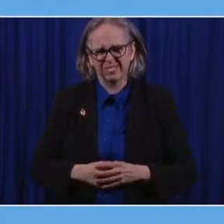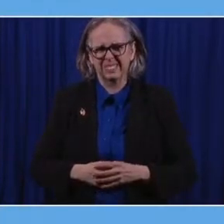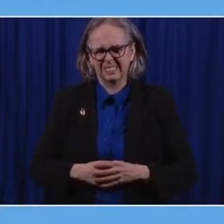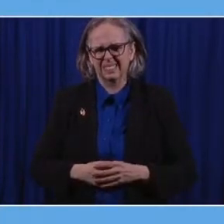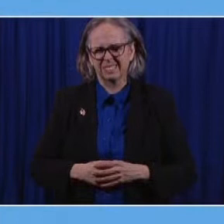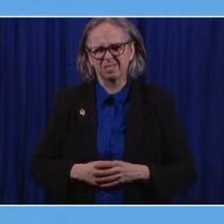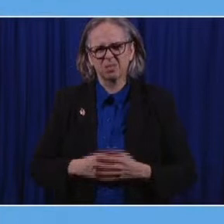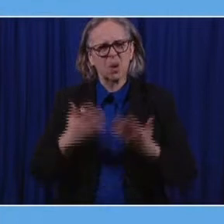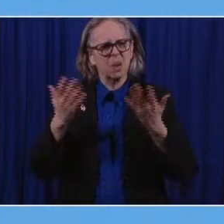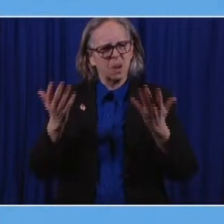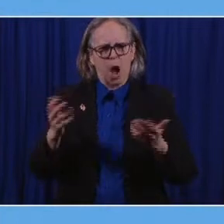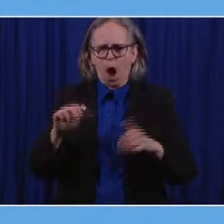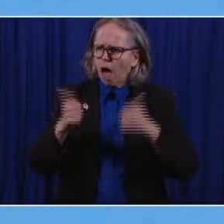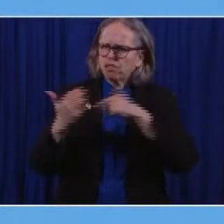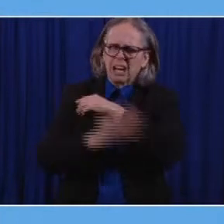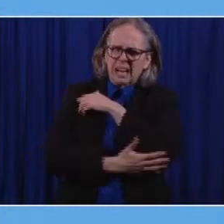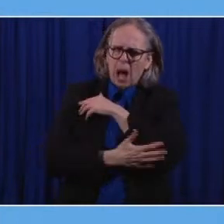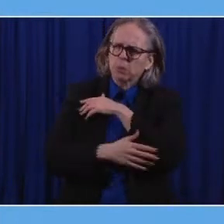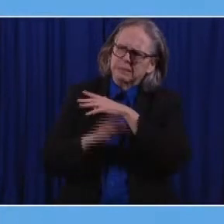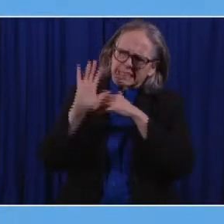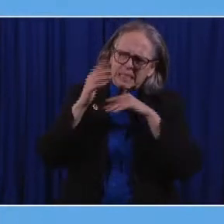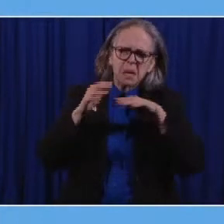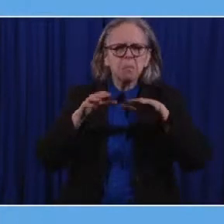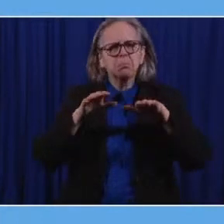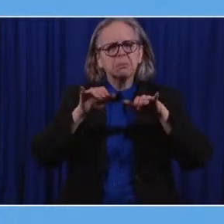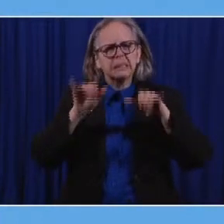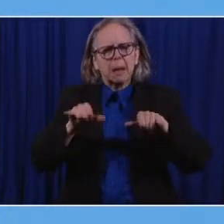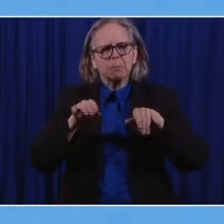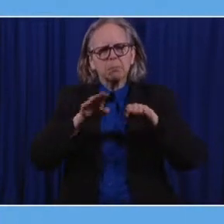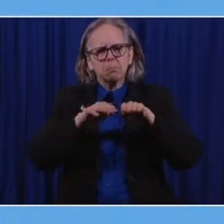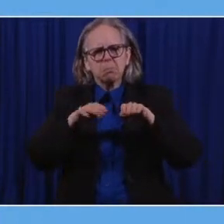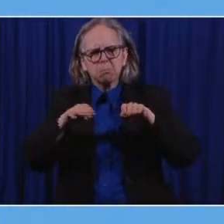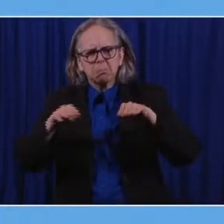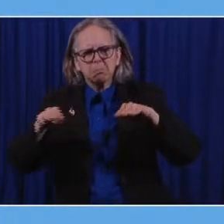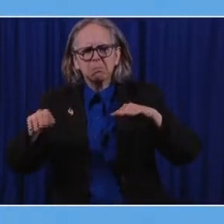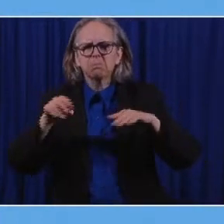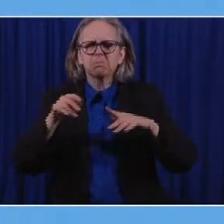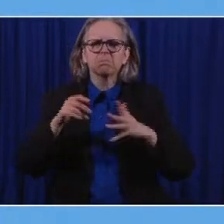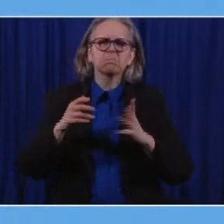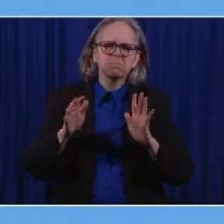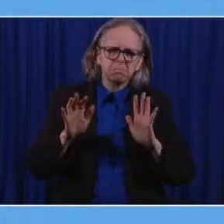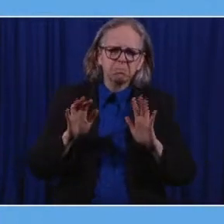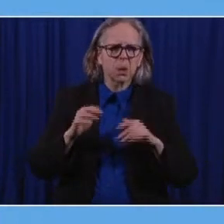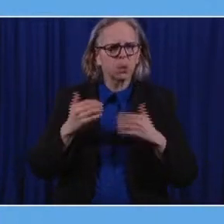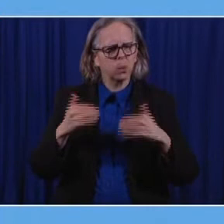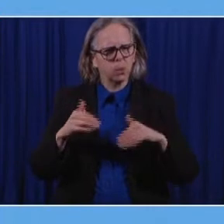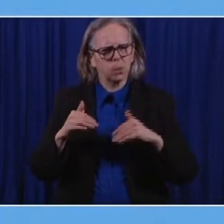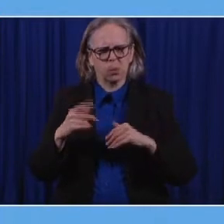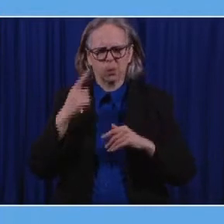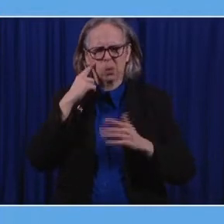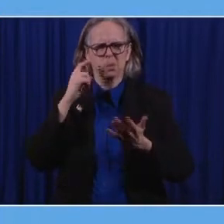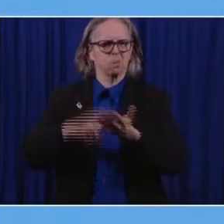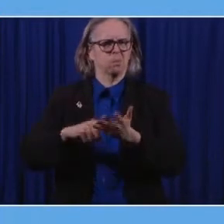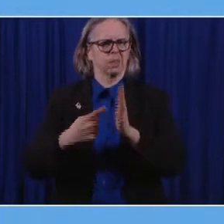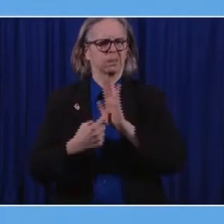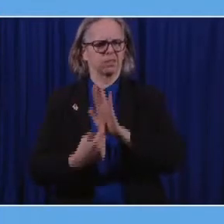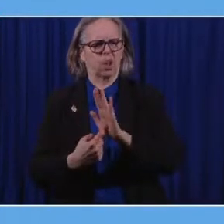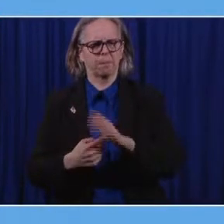color, I did want to point something out on our key measures map. And if we can go to those maps next, Eric.